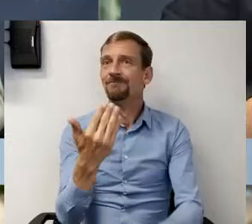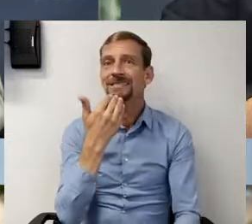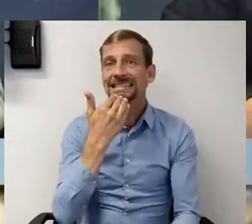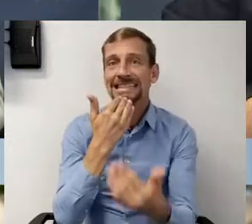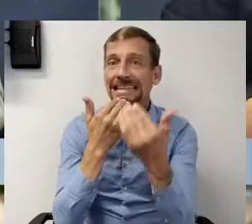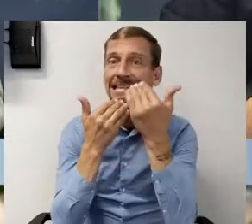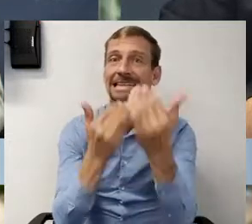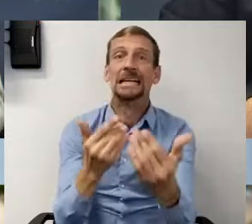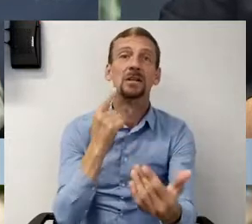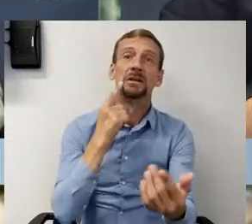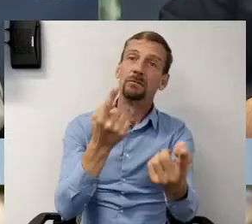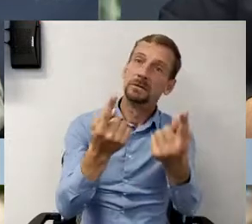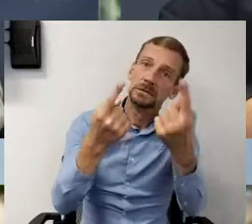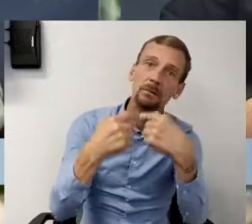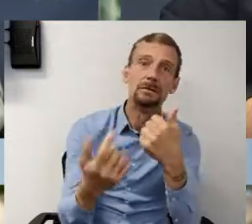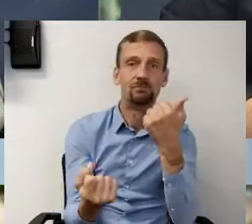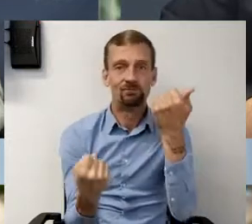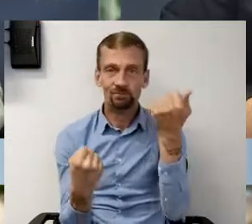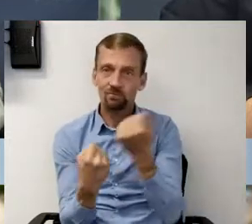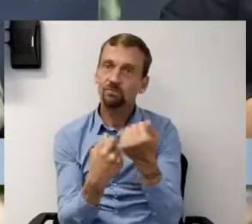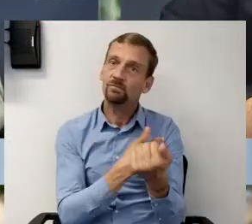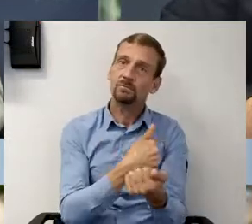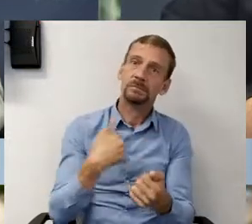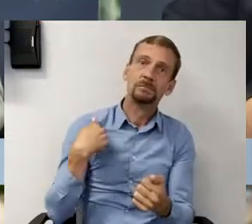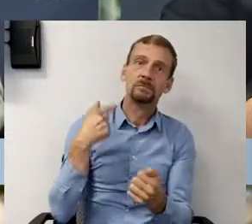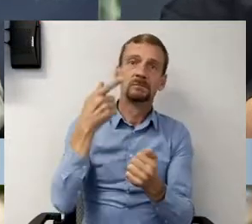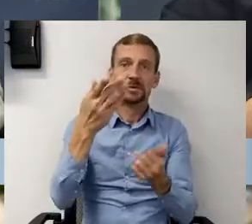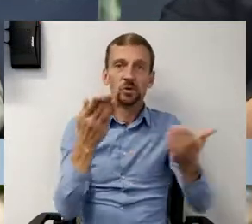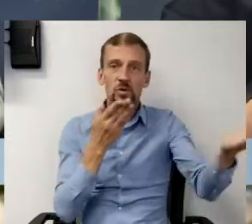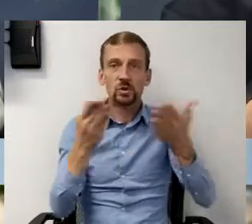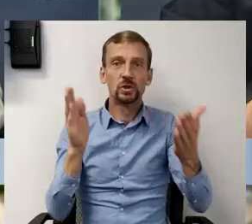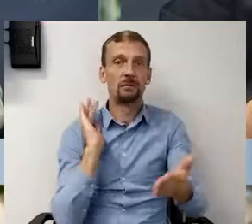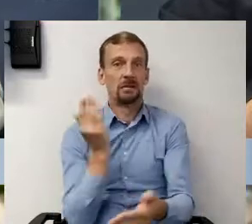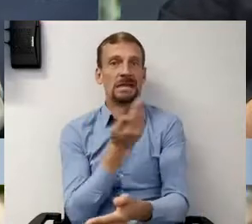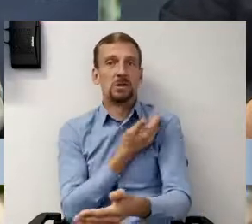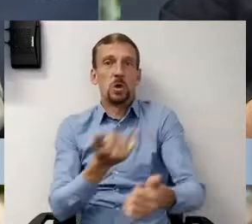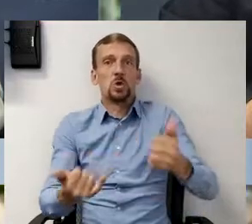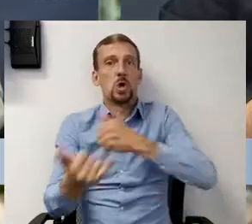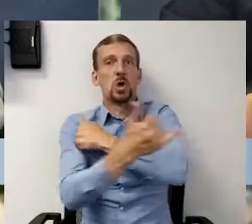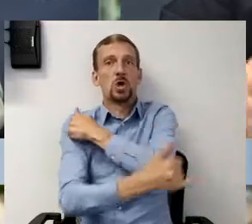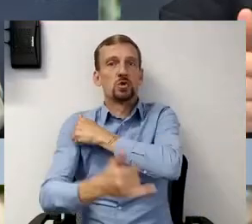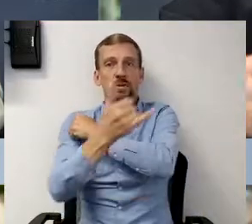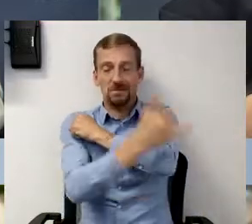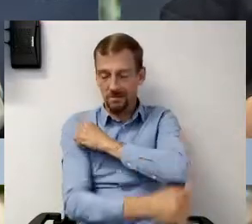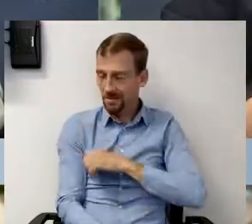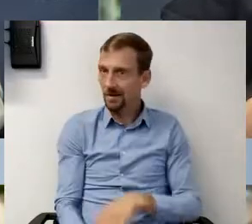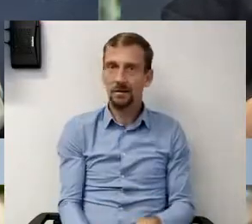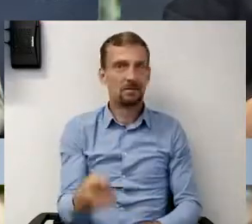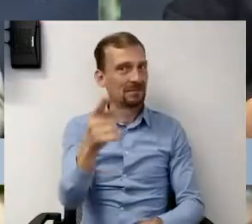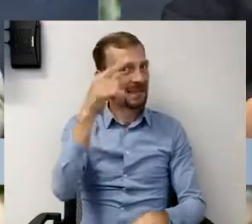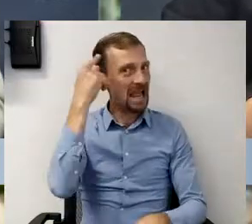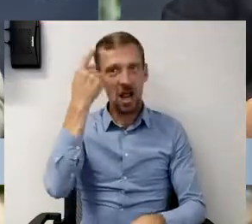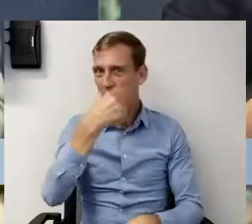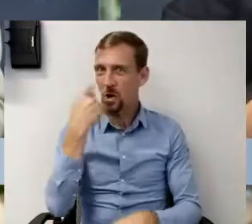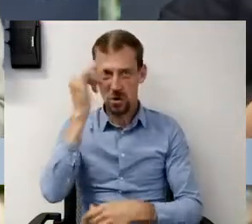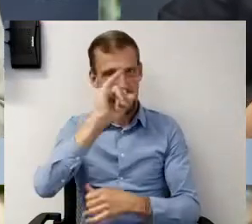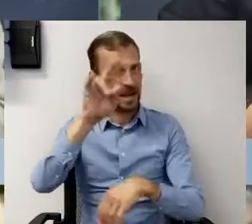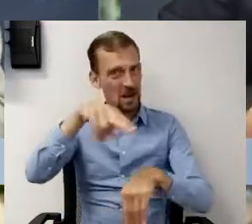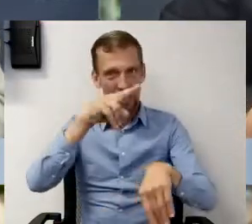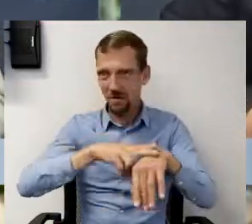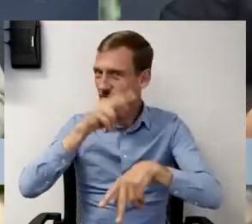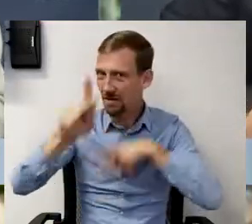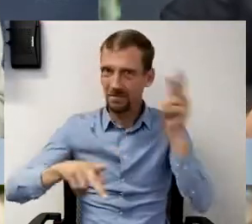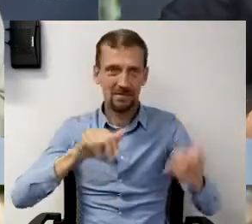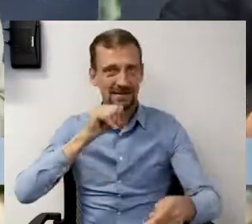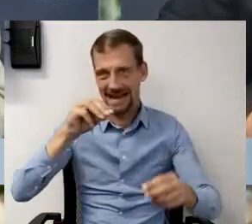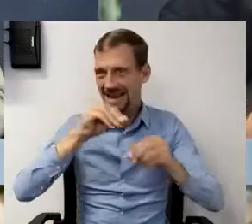and gratitude for their arrival and their service to our country. They looked like just regular people. They were not in